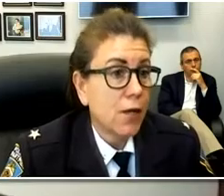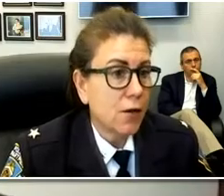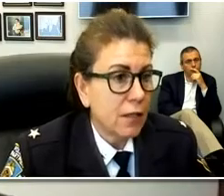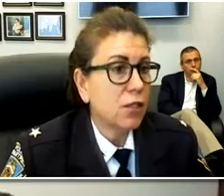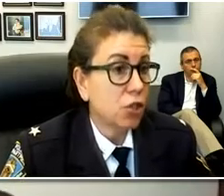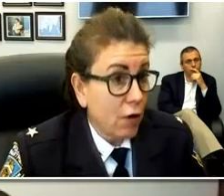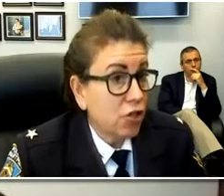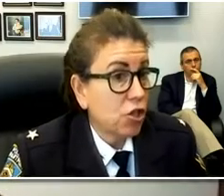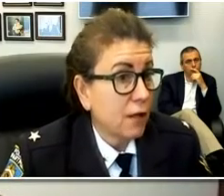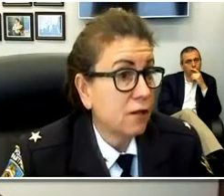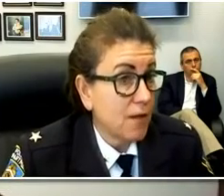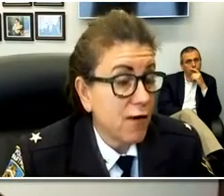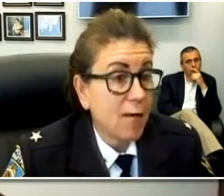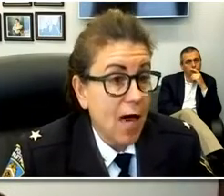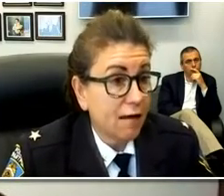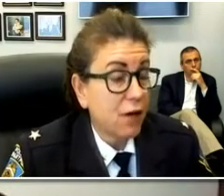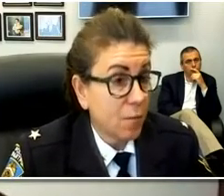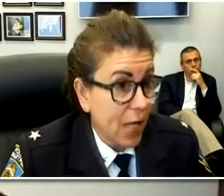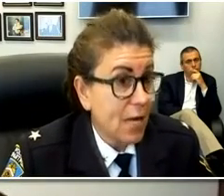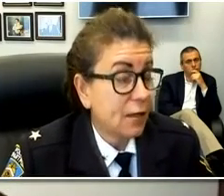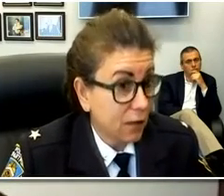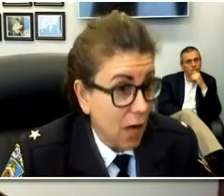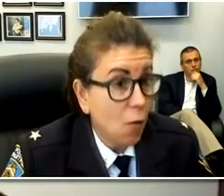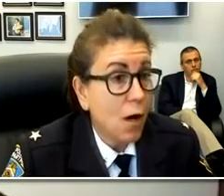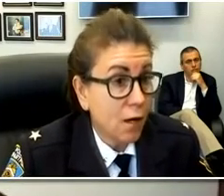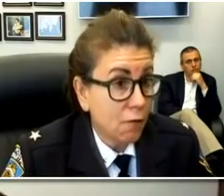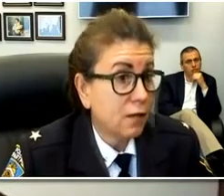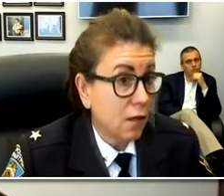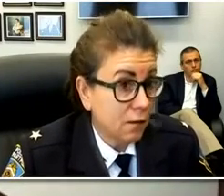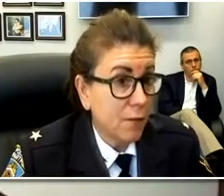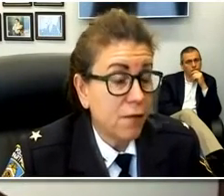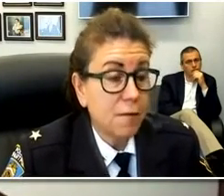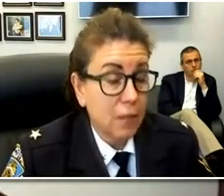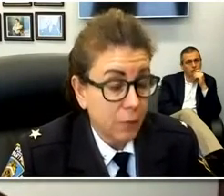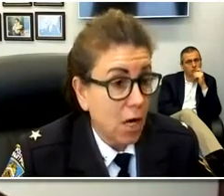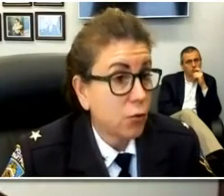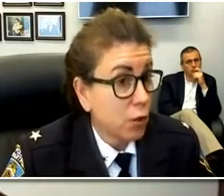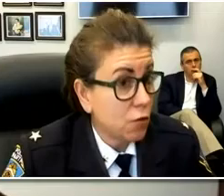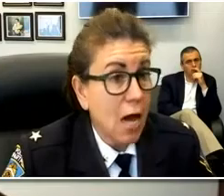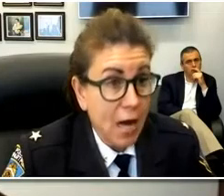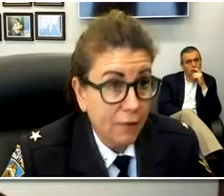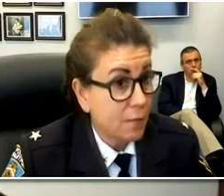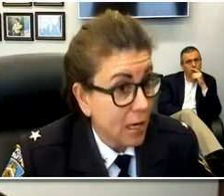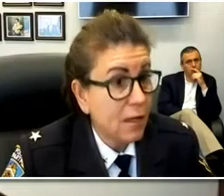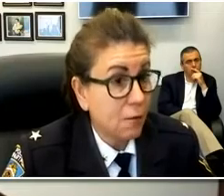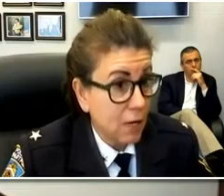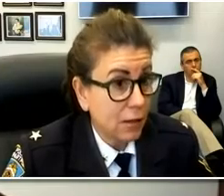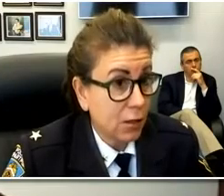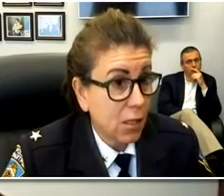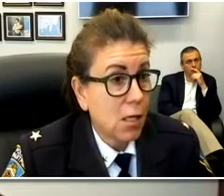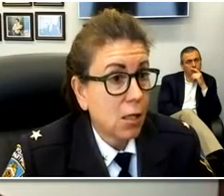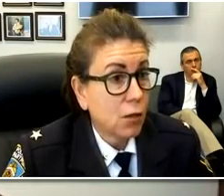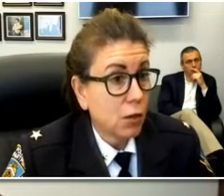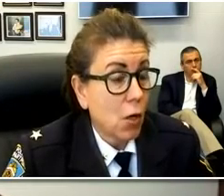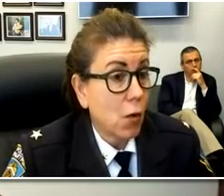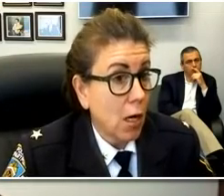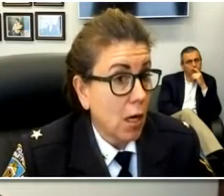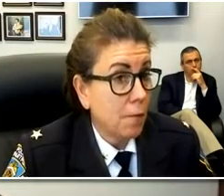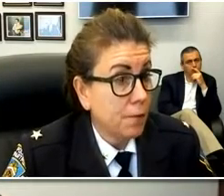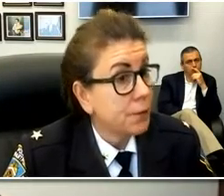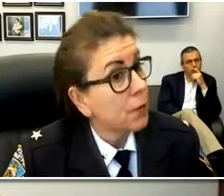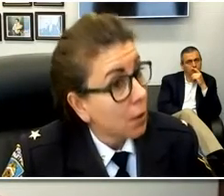arrest um but to prevent that to to to prevent any that are slipping through the cracks we are doing self-inspections on all body warn camera